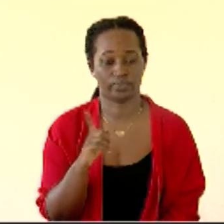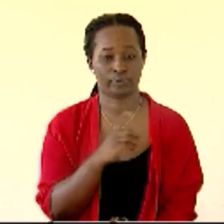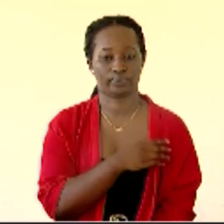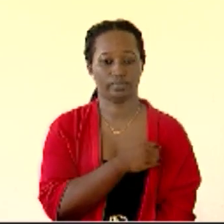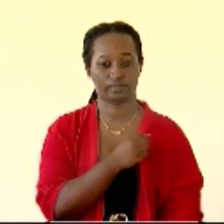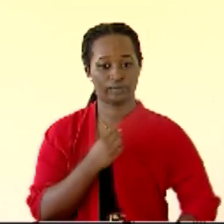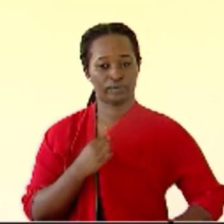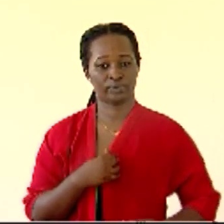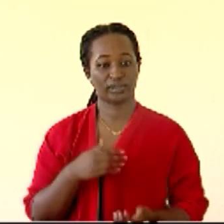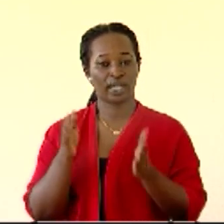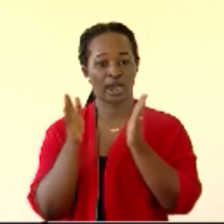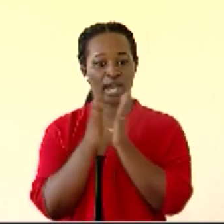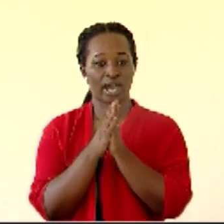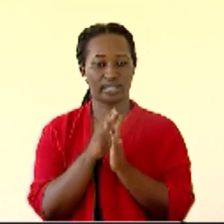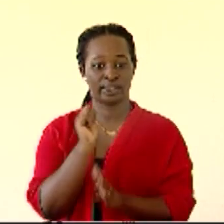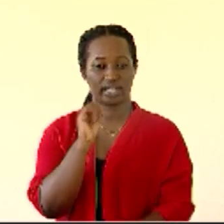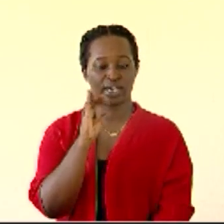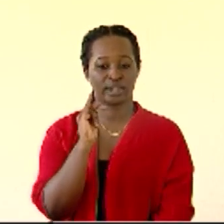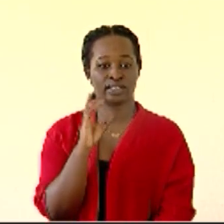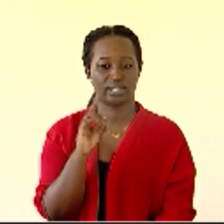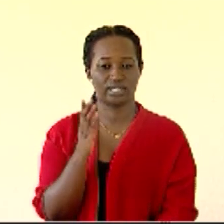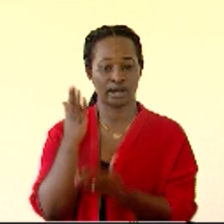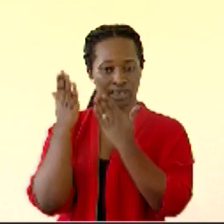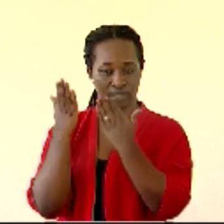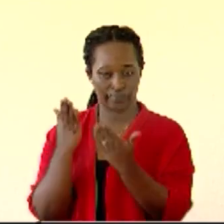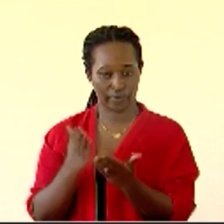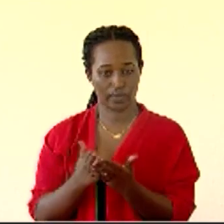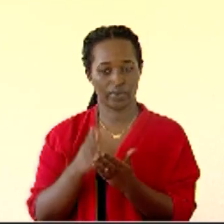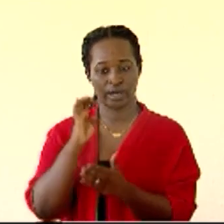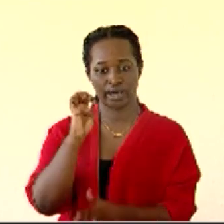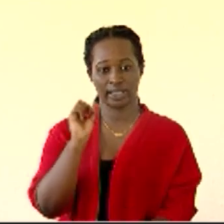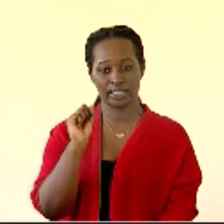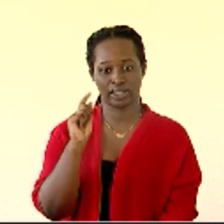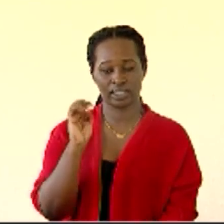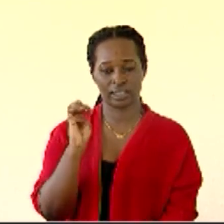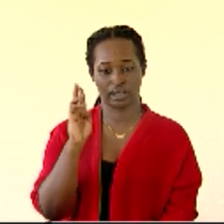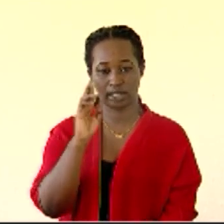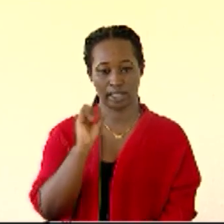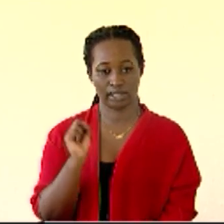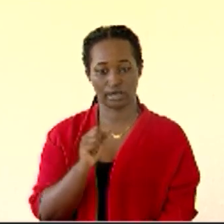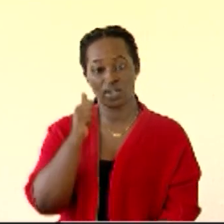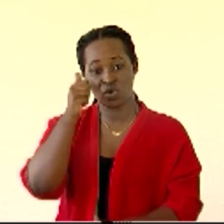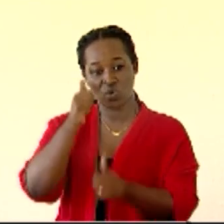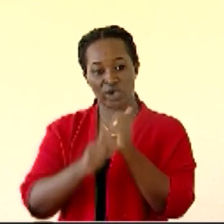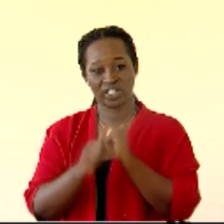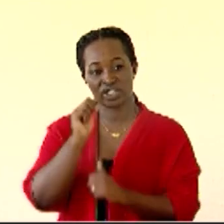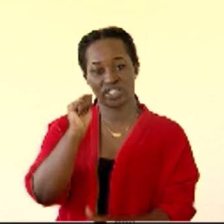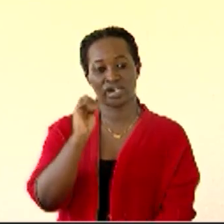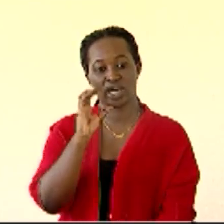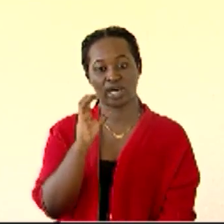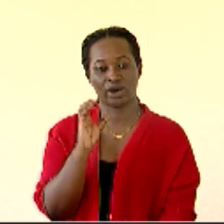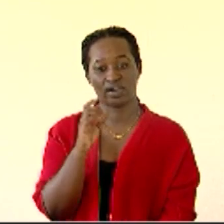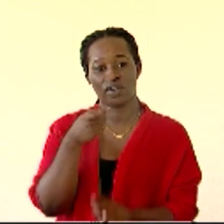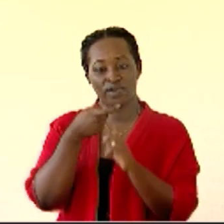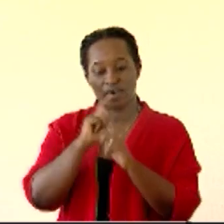and an acid, the following, from which alcohol and an acid, this is another question. From